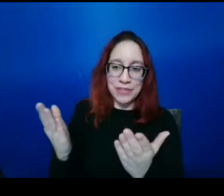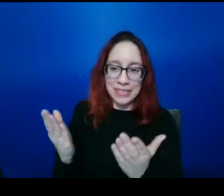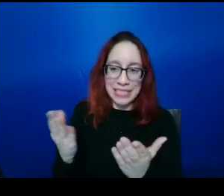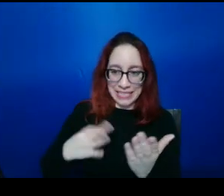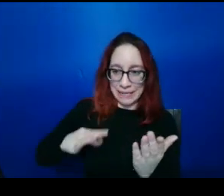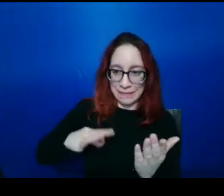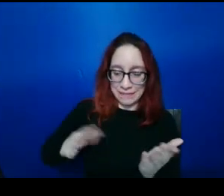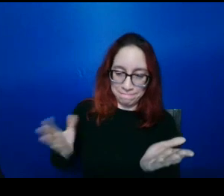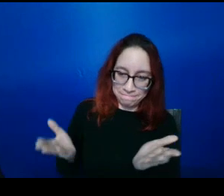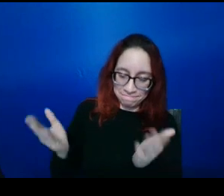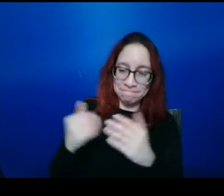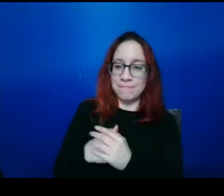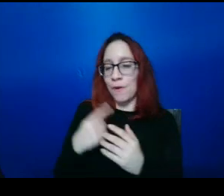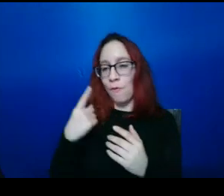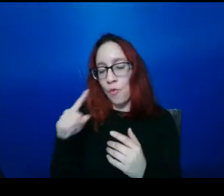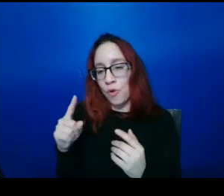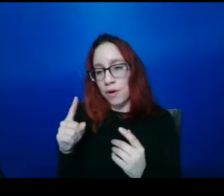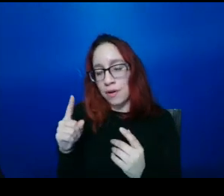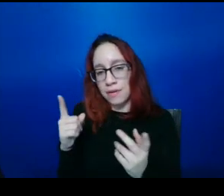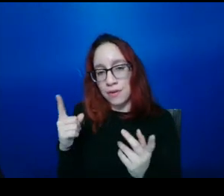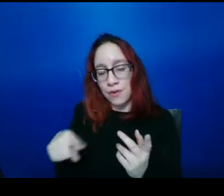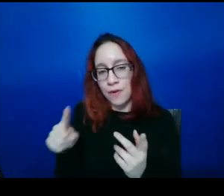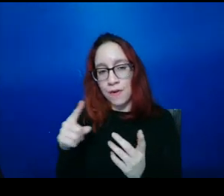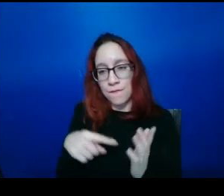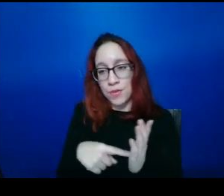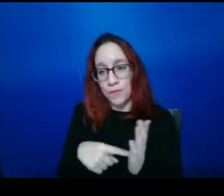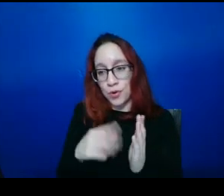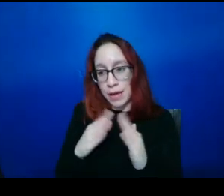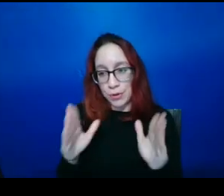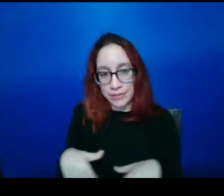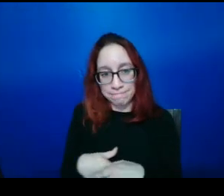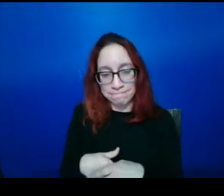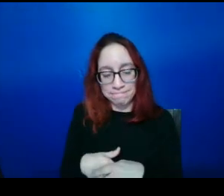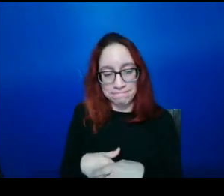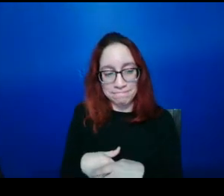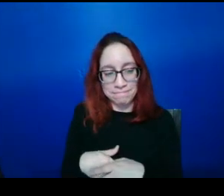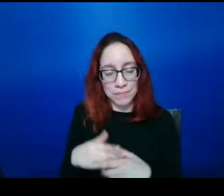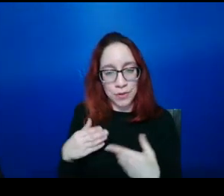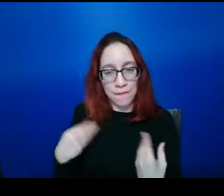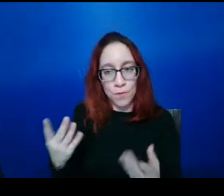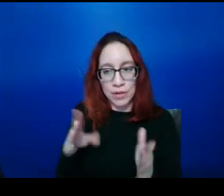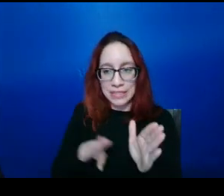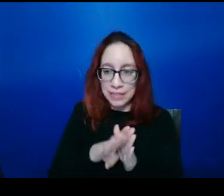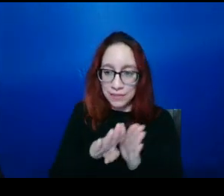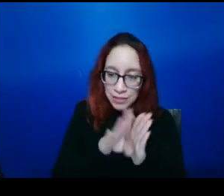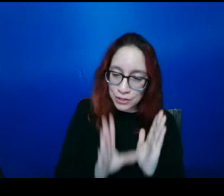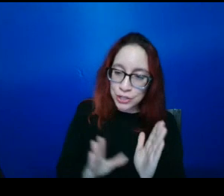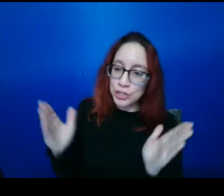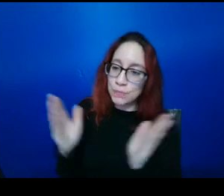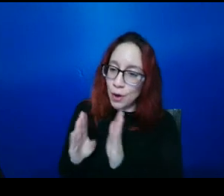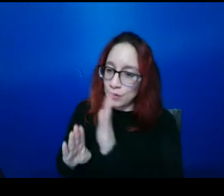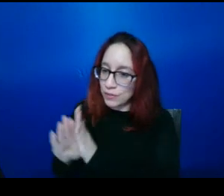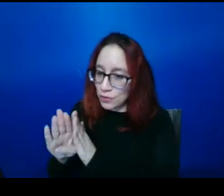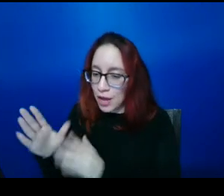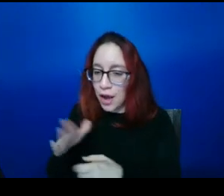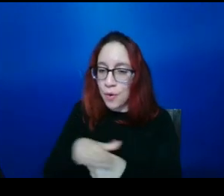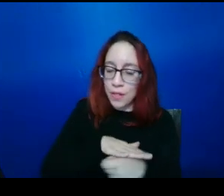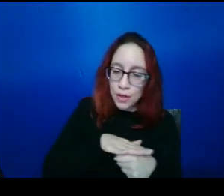incentives to the affordable housing, you know, to the developers, the small developers, our